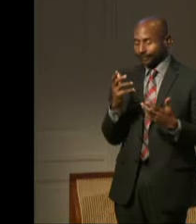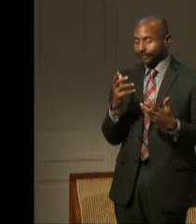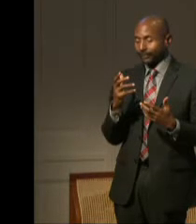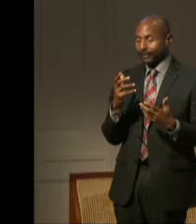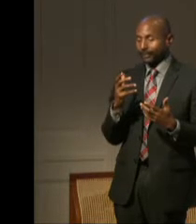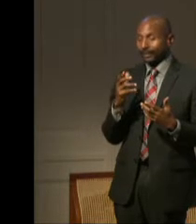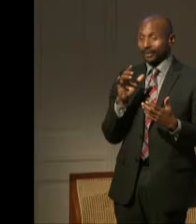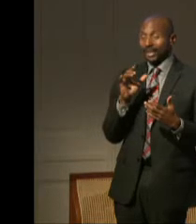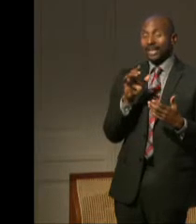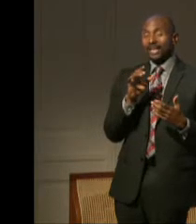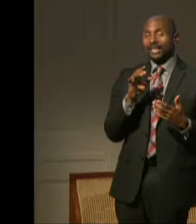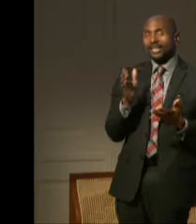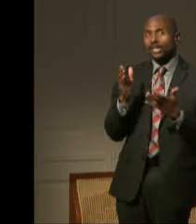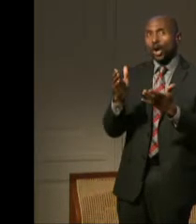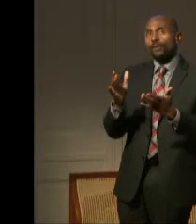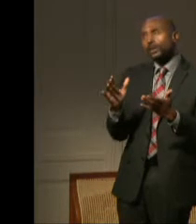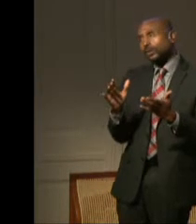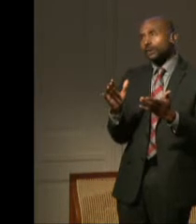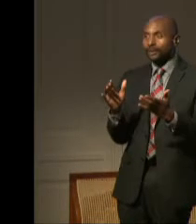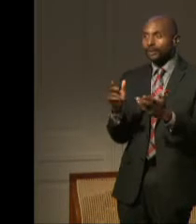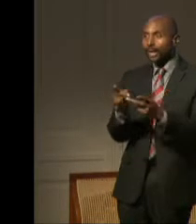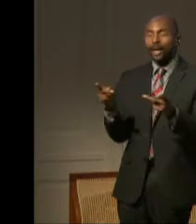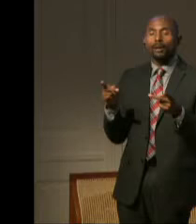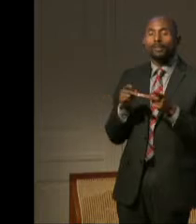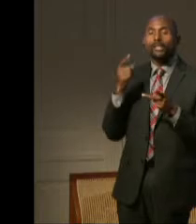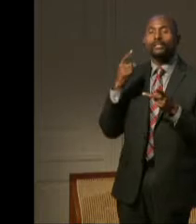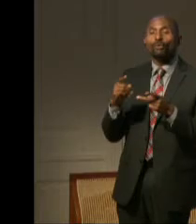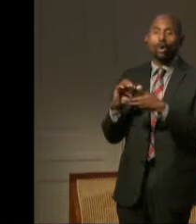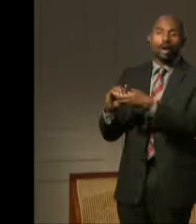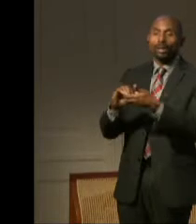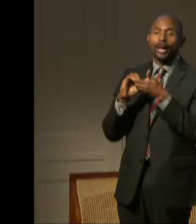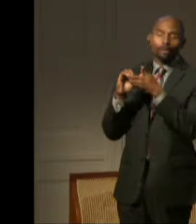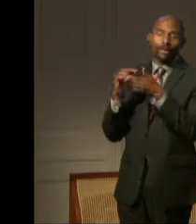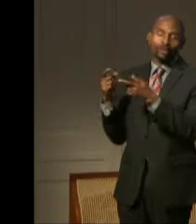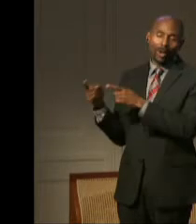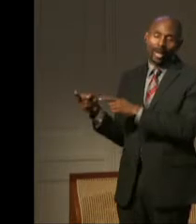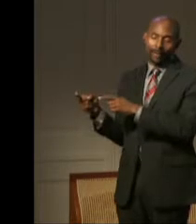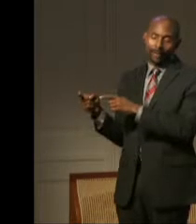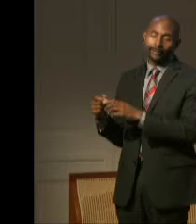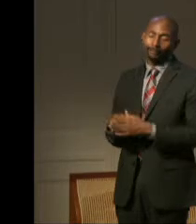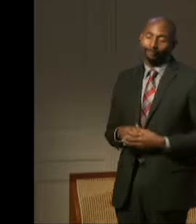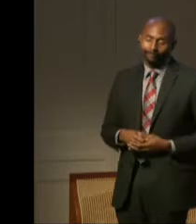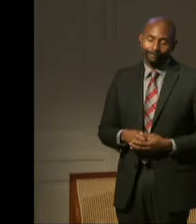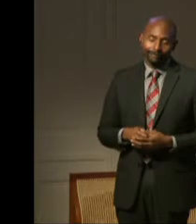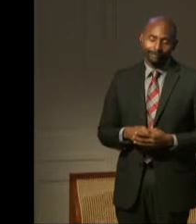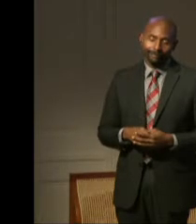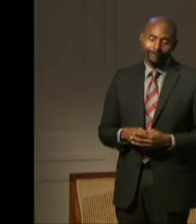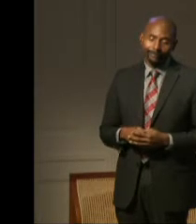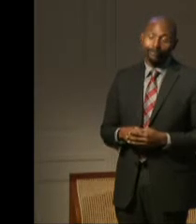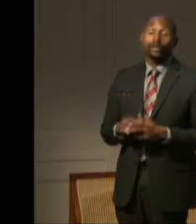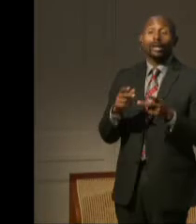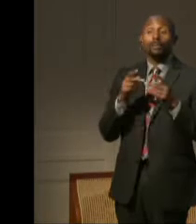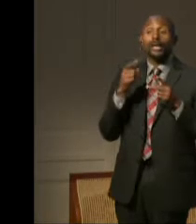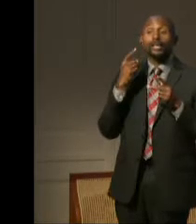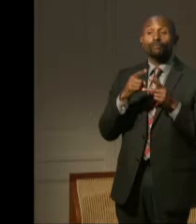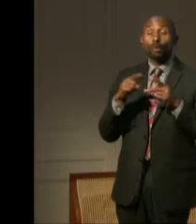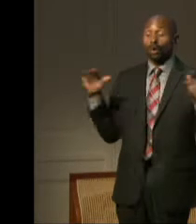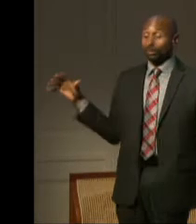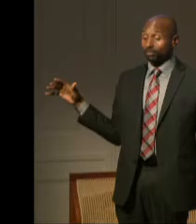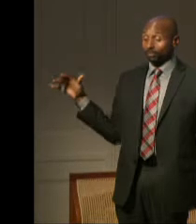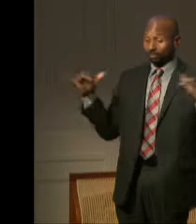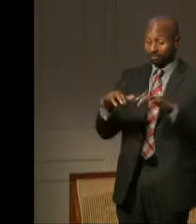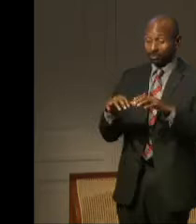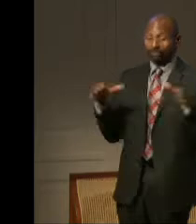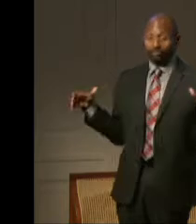offers a place for collaboration. And a place for convening to